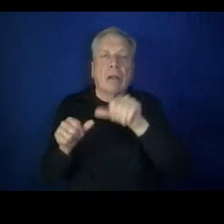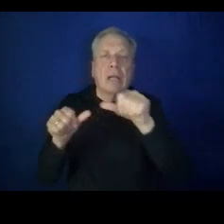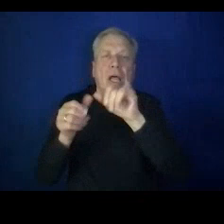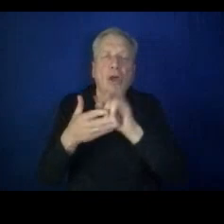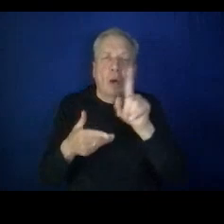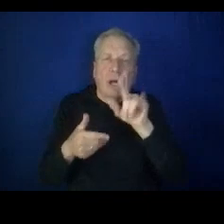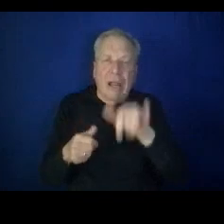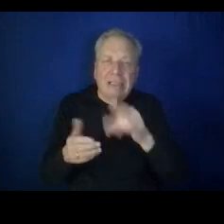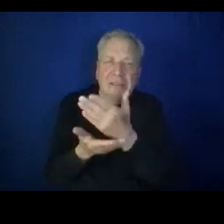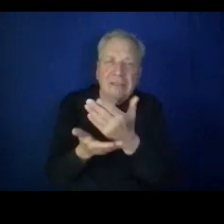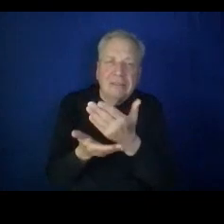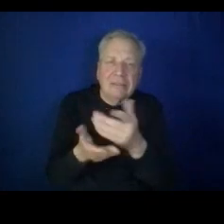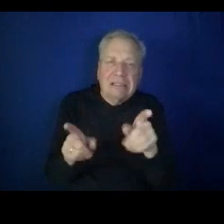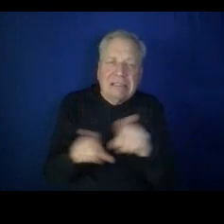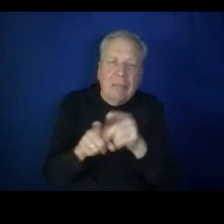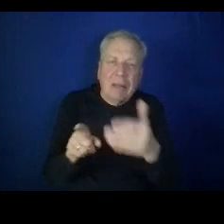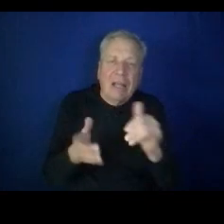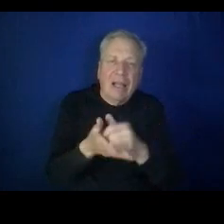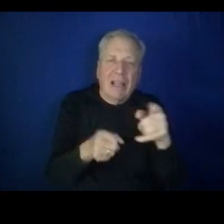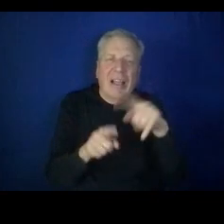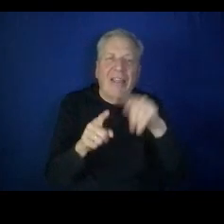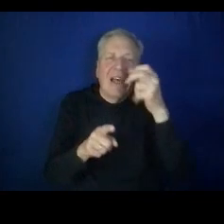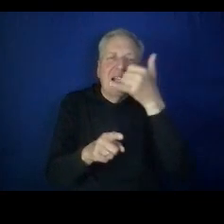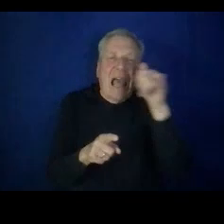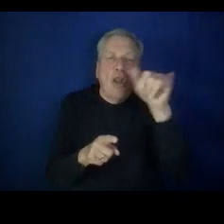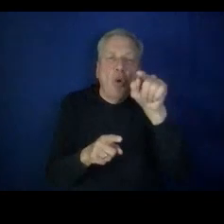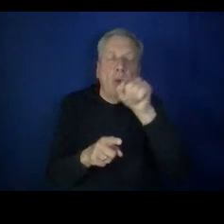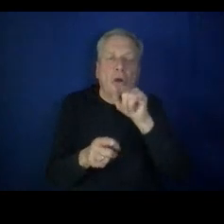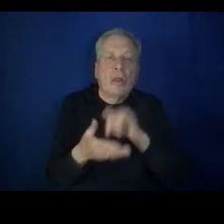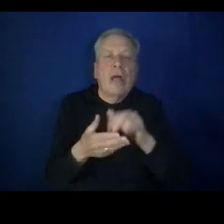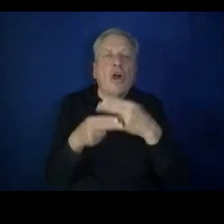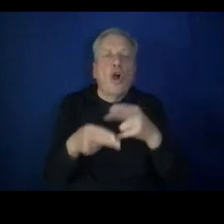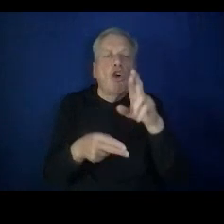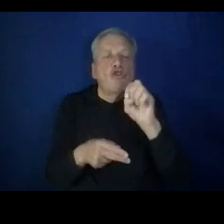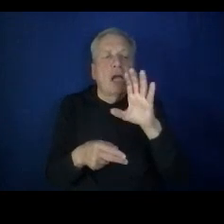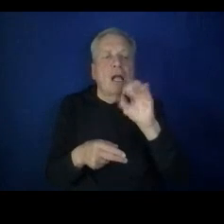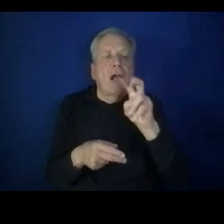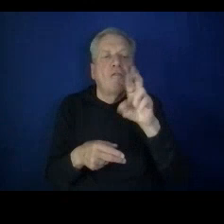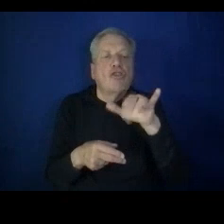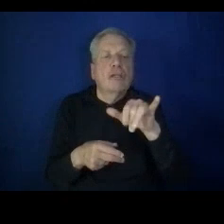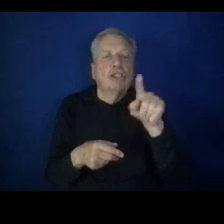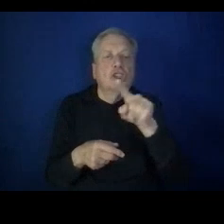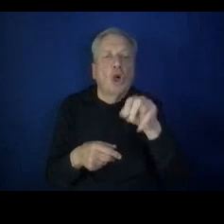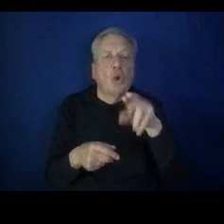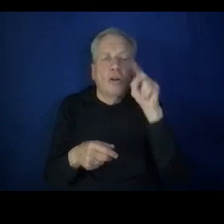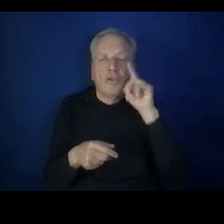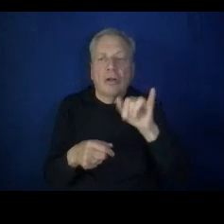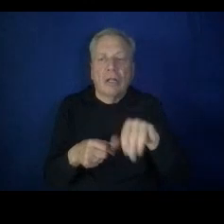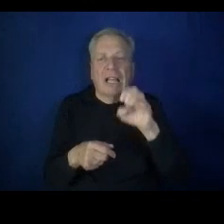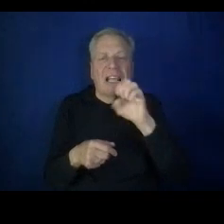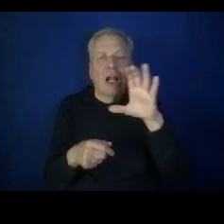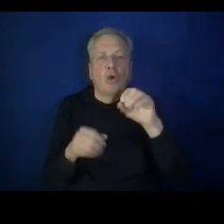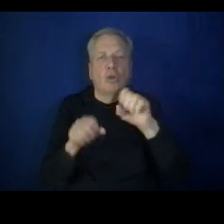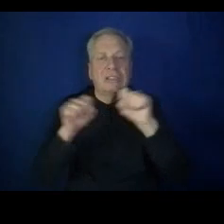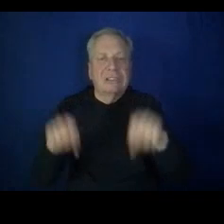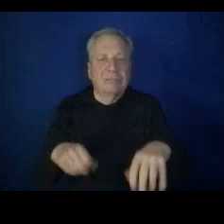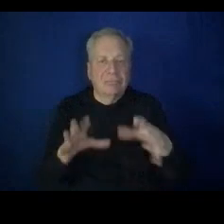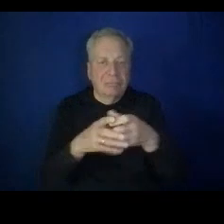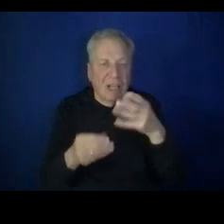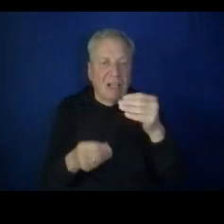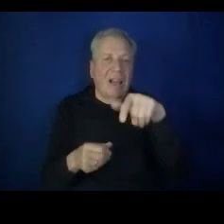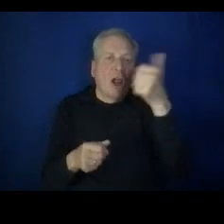thing. The yellow is the recovery zone for each ecosystem. The hashed area is occupied range,